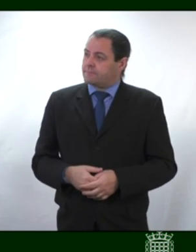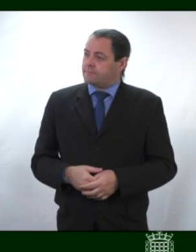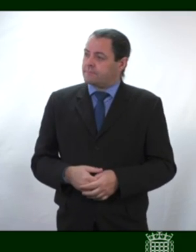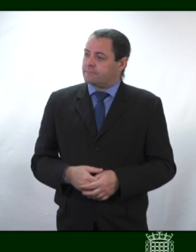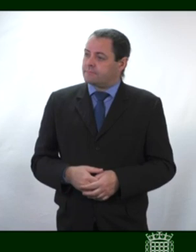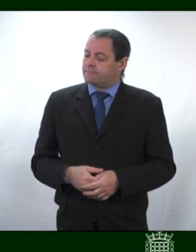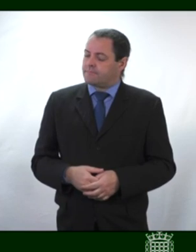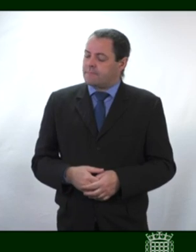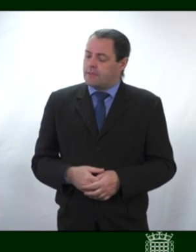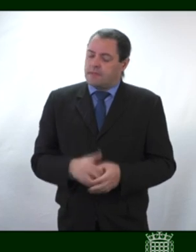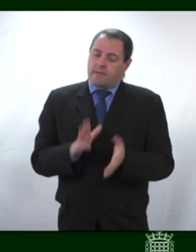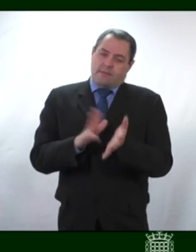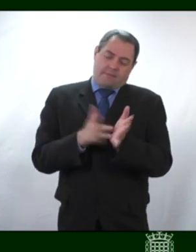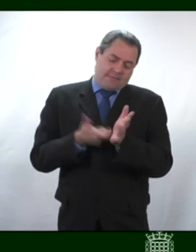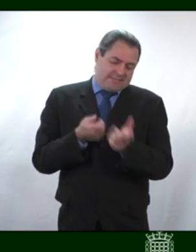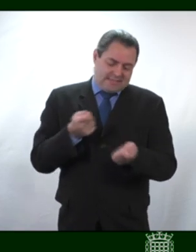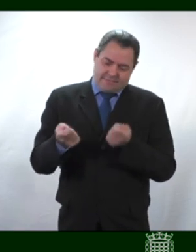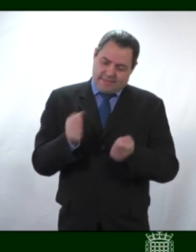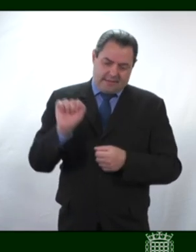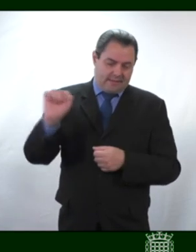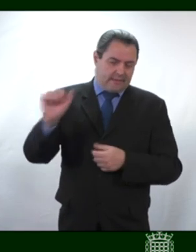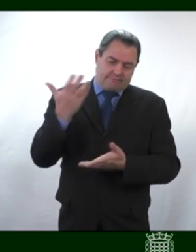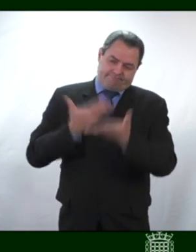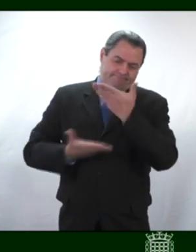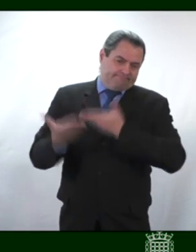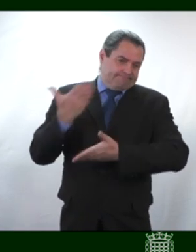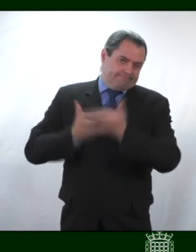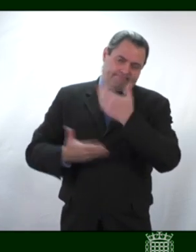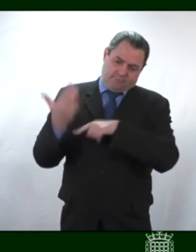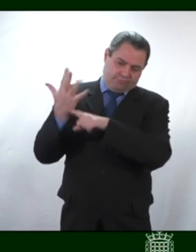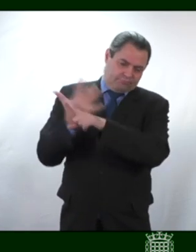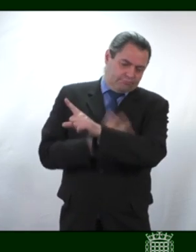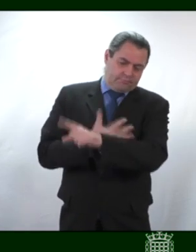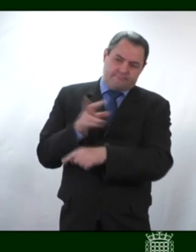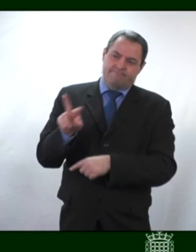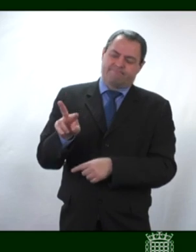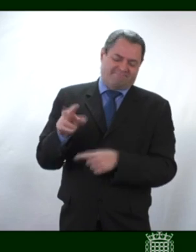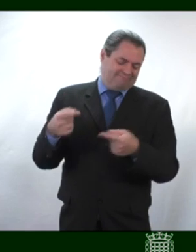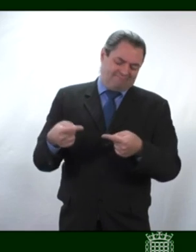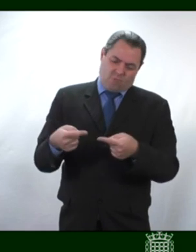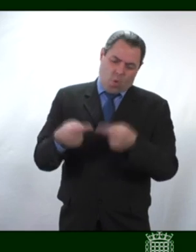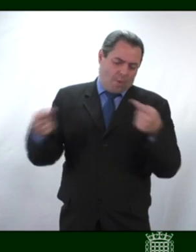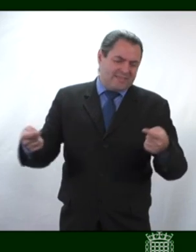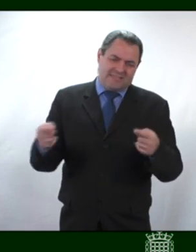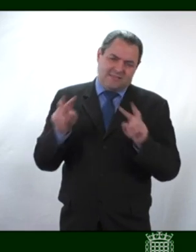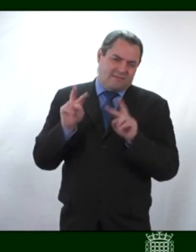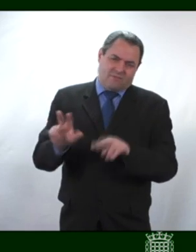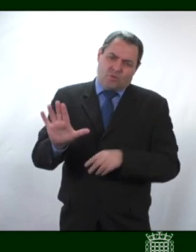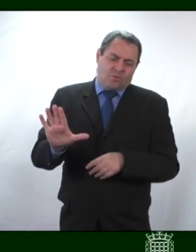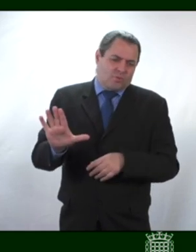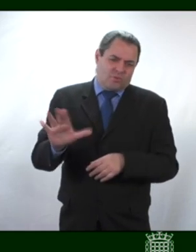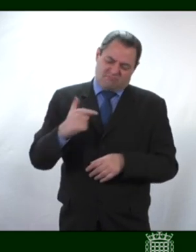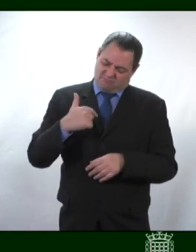Mr. Speaker, on the contrary to the way that the Honourable Gentleman described it, the government has put forward the